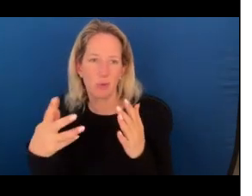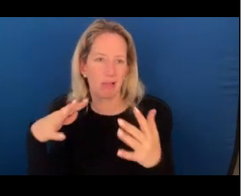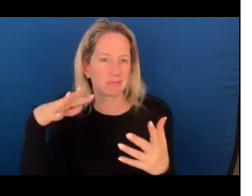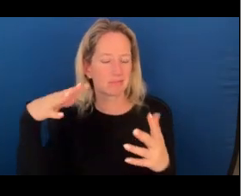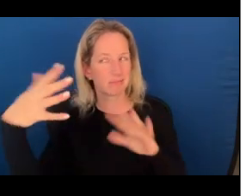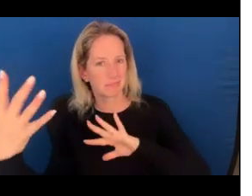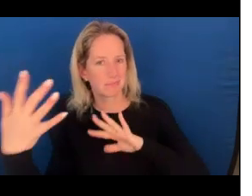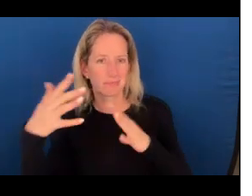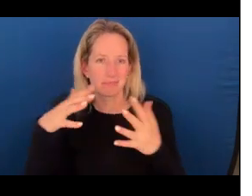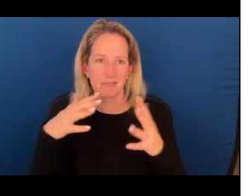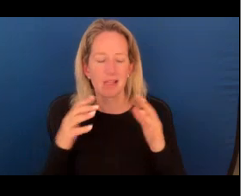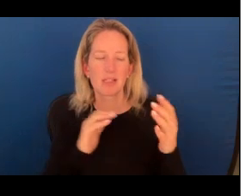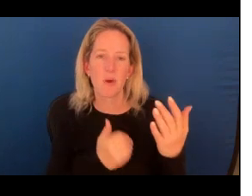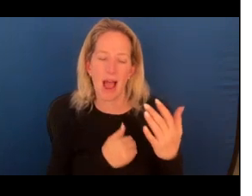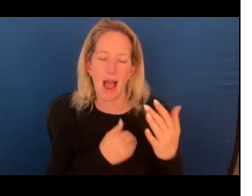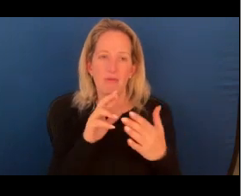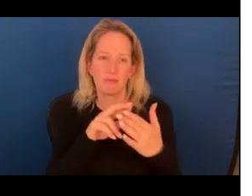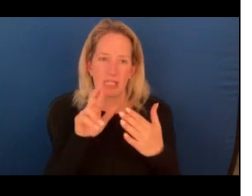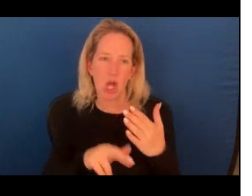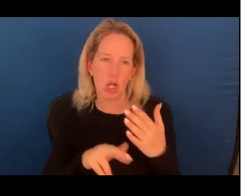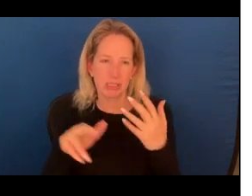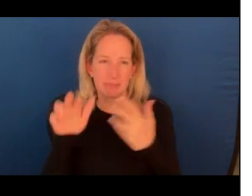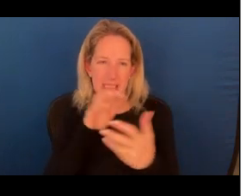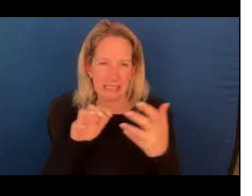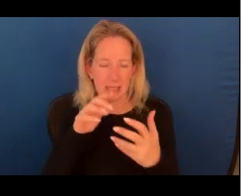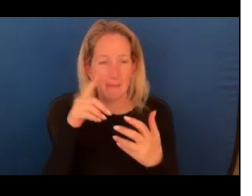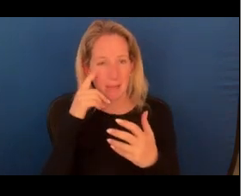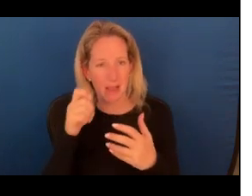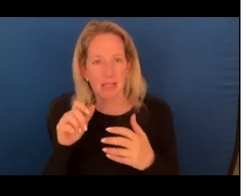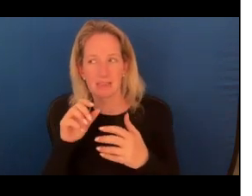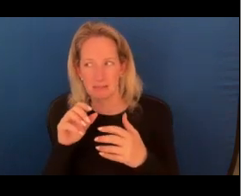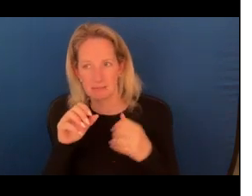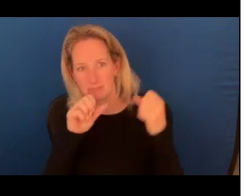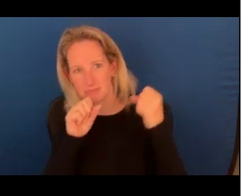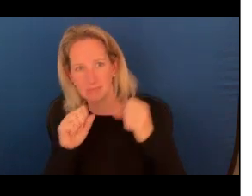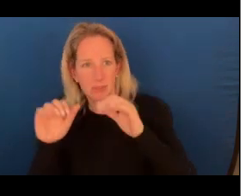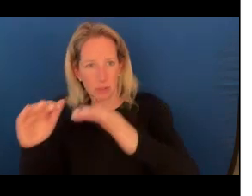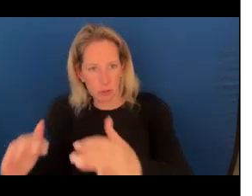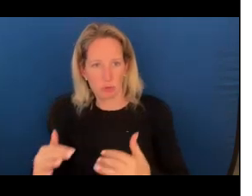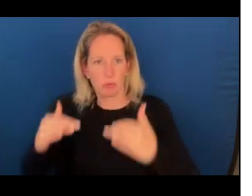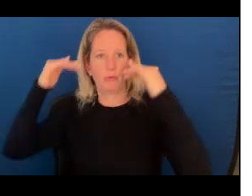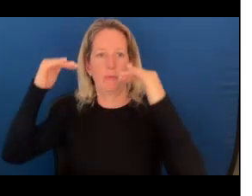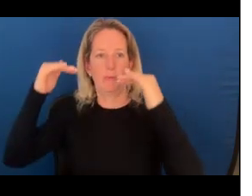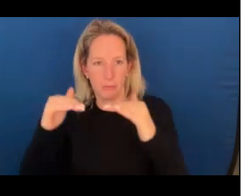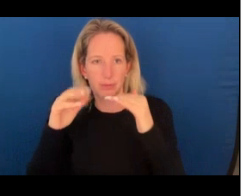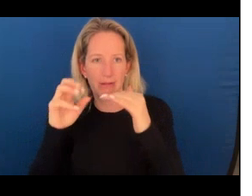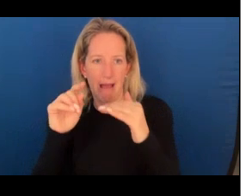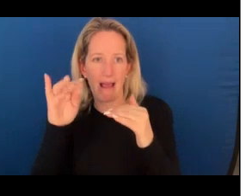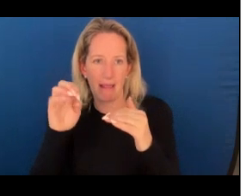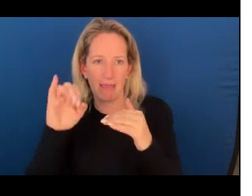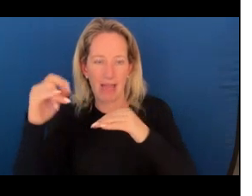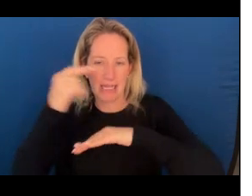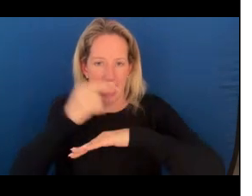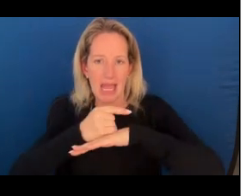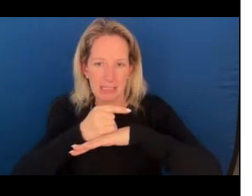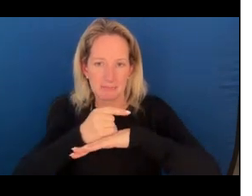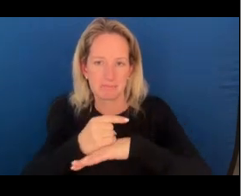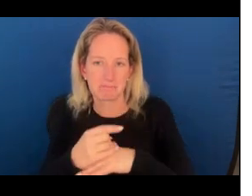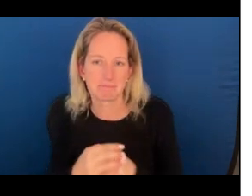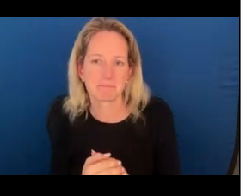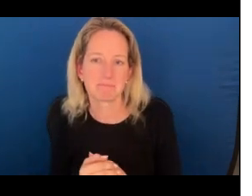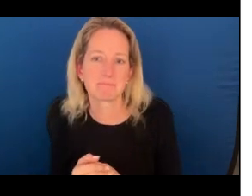our results were a little mixed because we had the super tide that day. So there was enthusiasm.